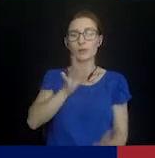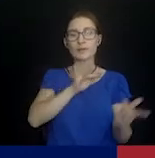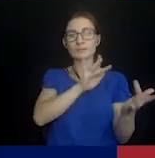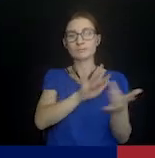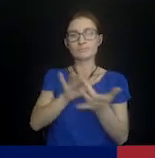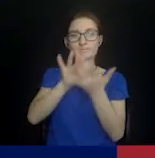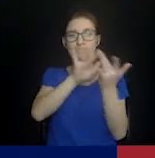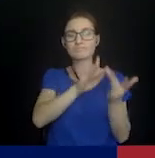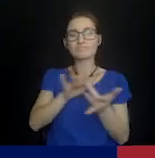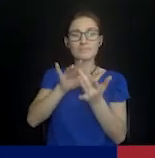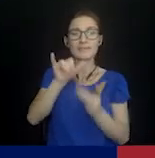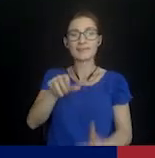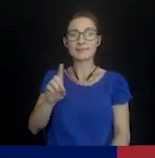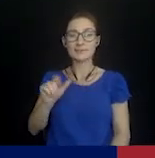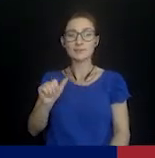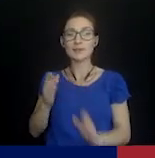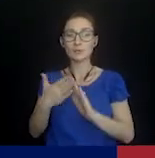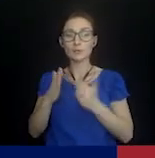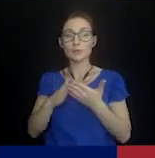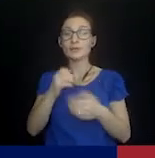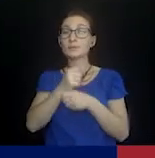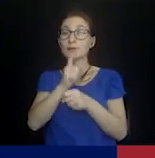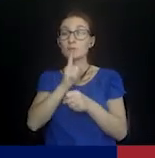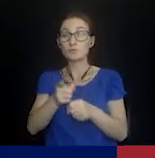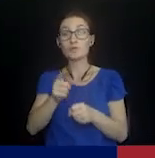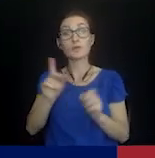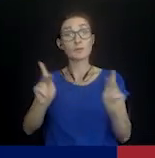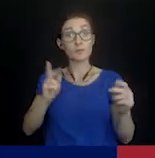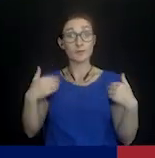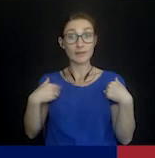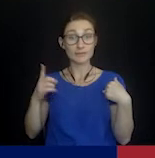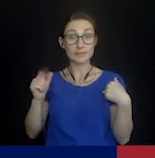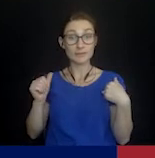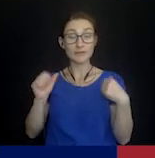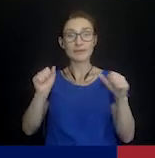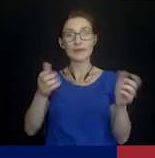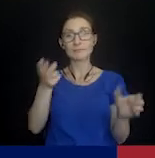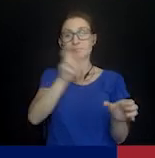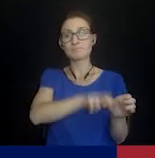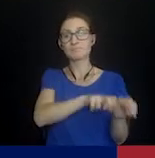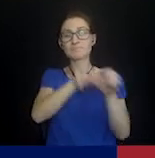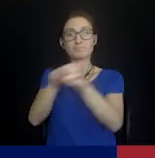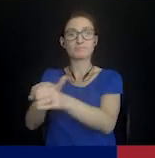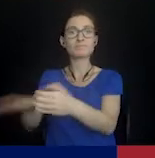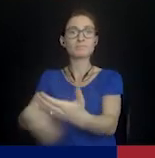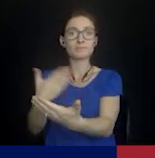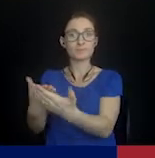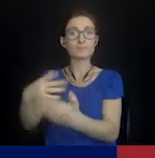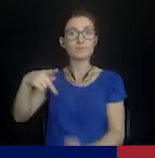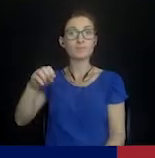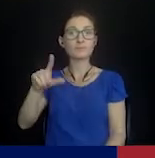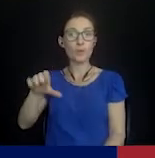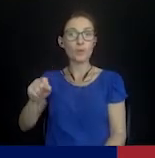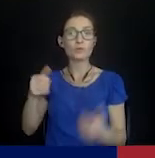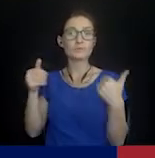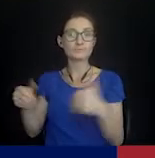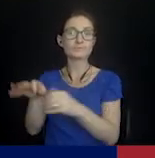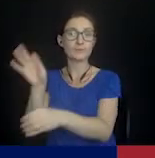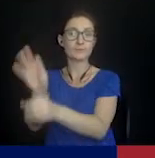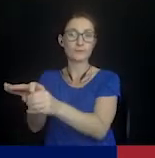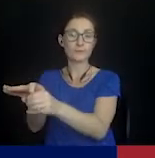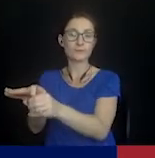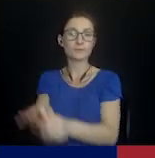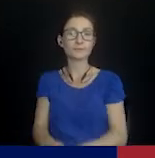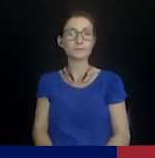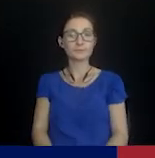the disability community and ensure that people with disabilities have access to